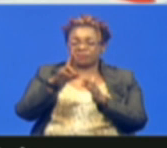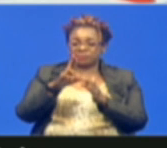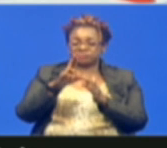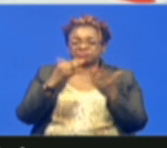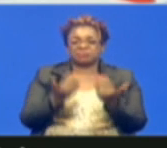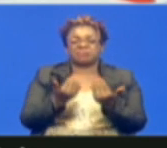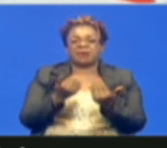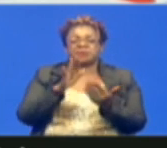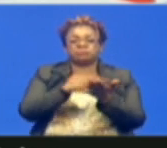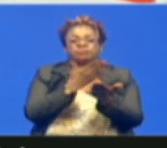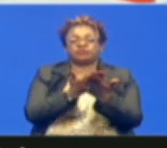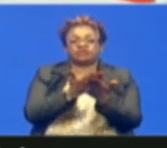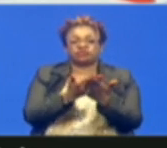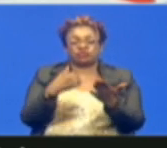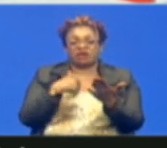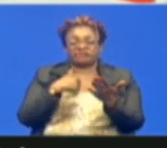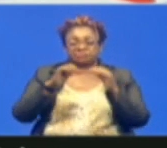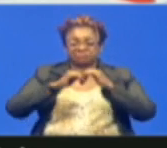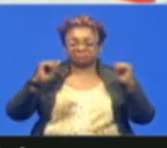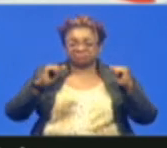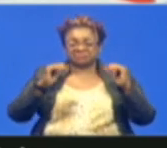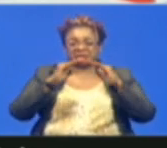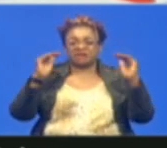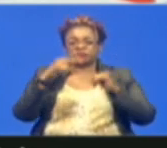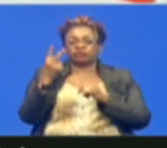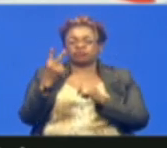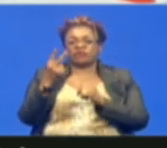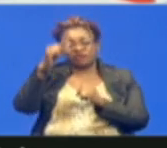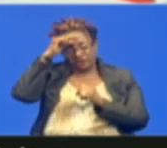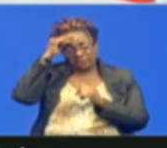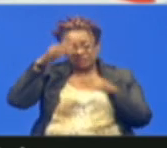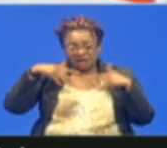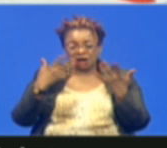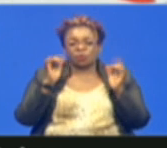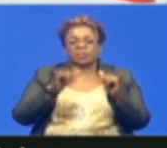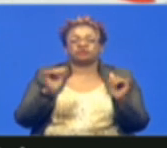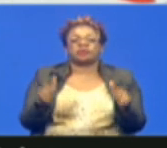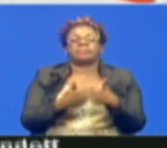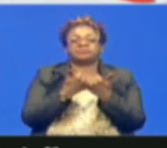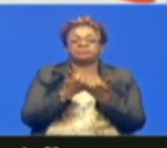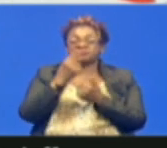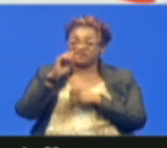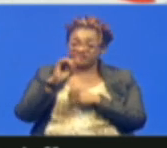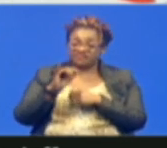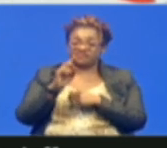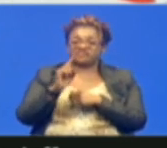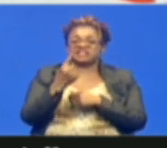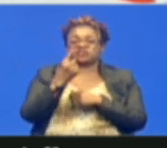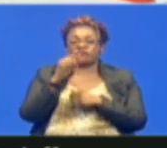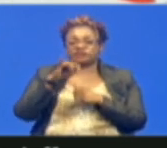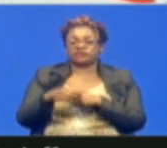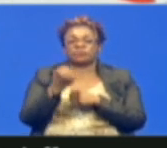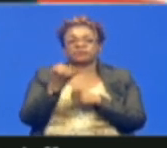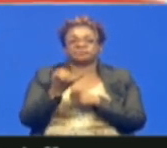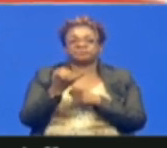and proposes how the split between the two levels of government should take place. This should have happened by the 1st of January each year. Now, the third step in